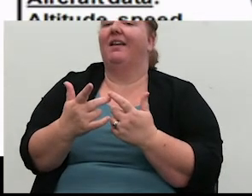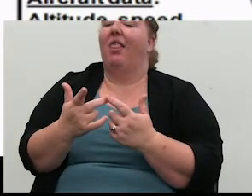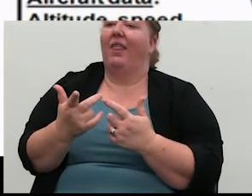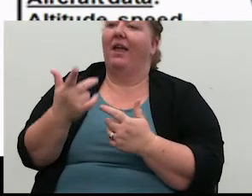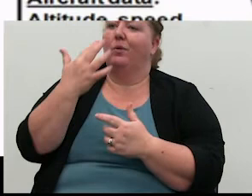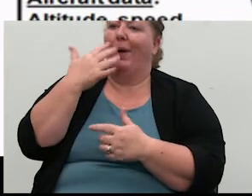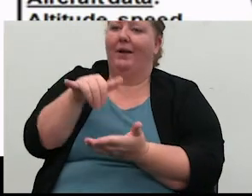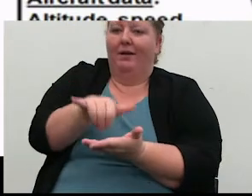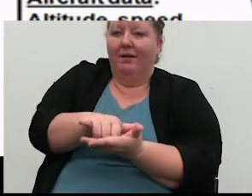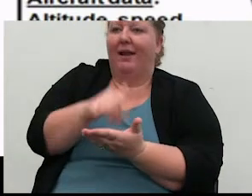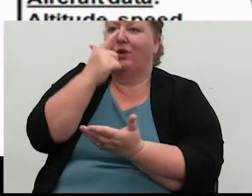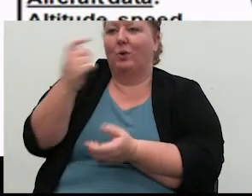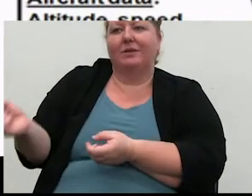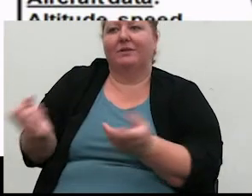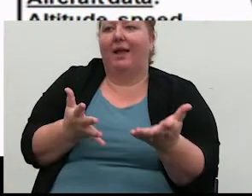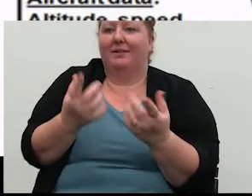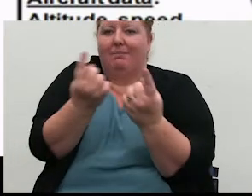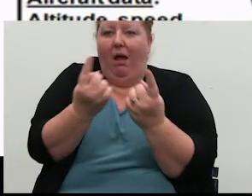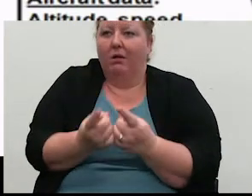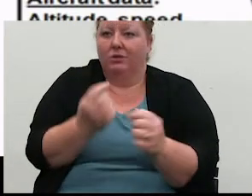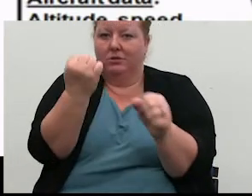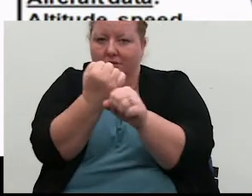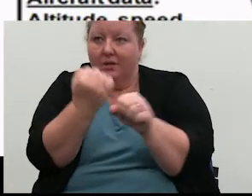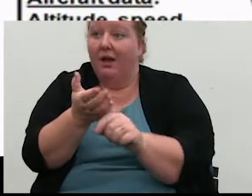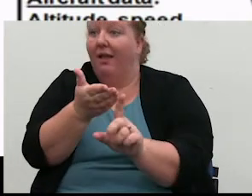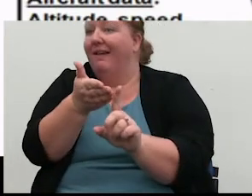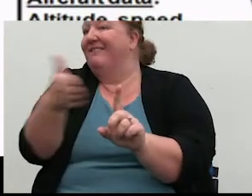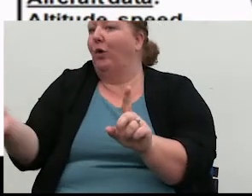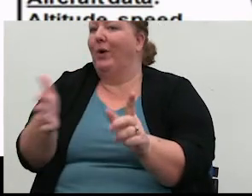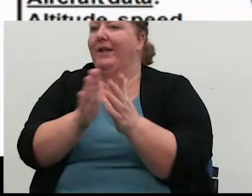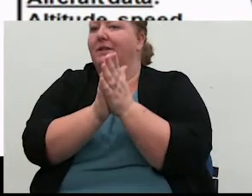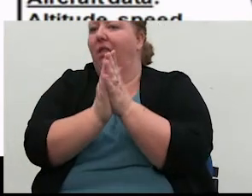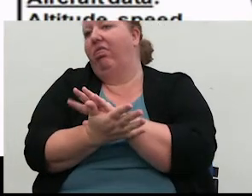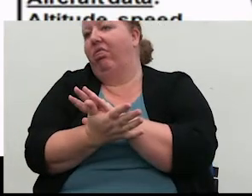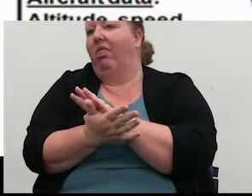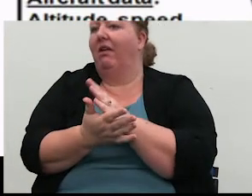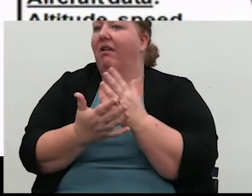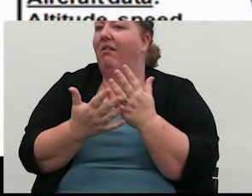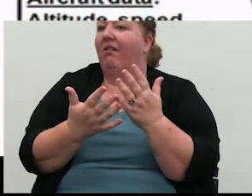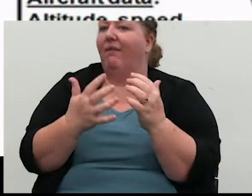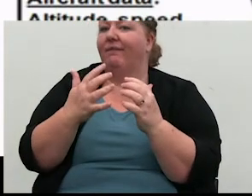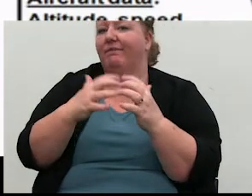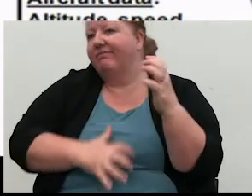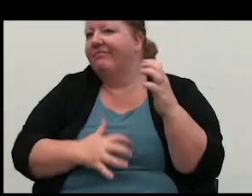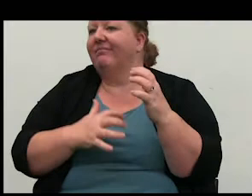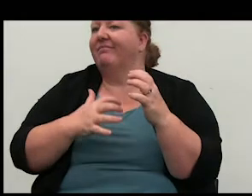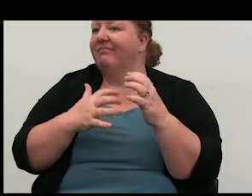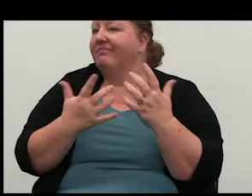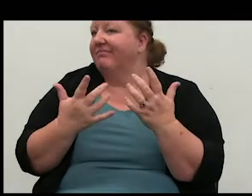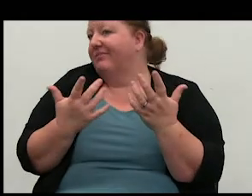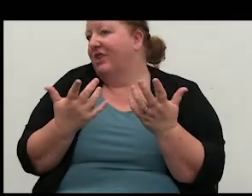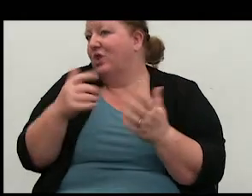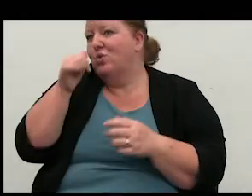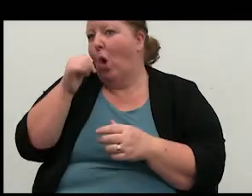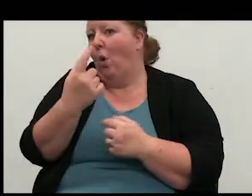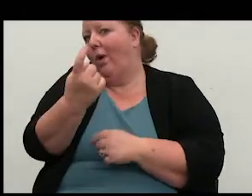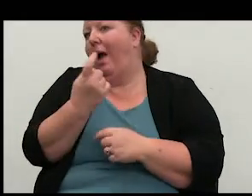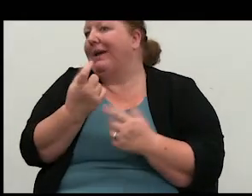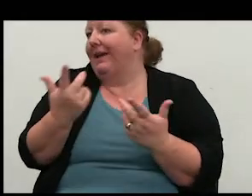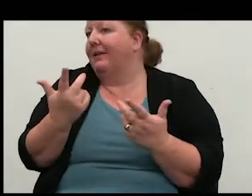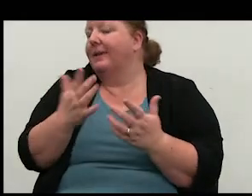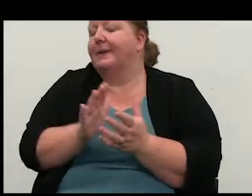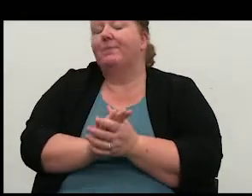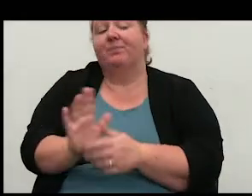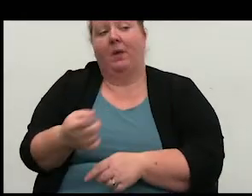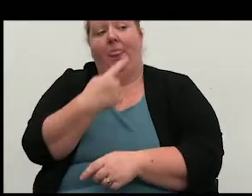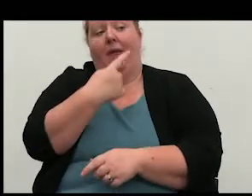ground, you can send the parts, so you can avoid these problems by predicting them. And this brings us on to T, which